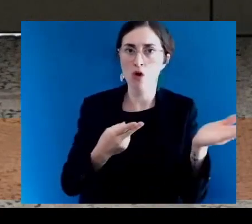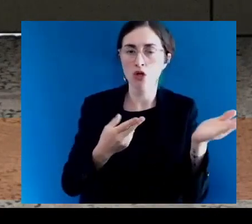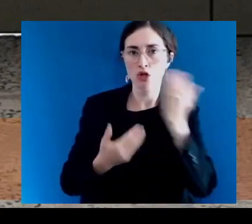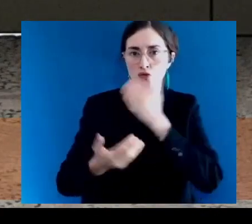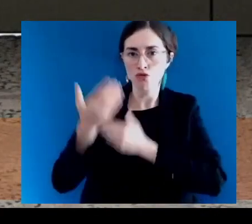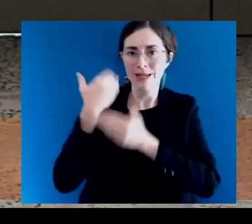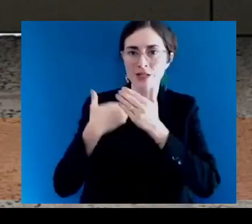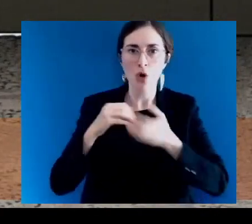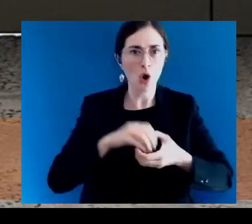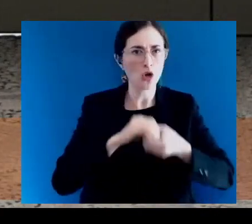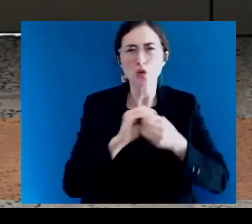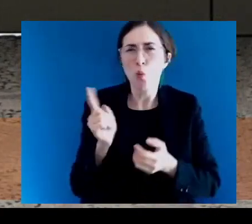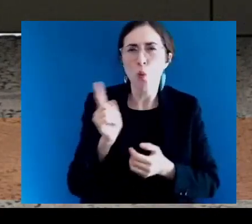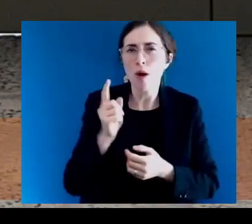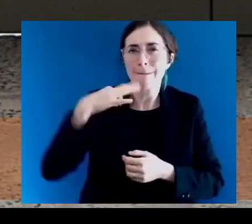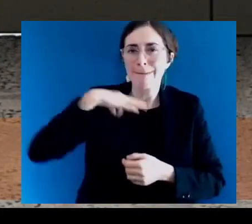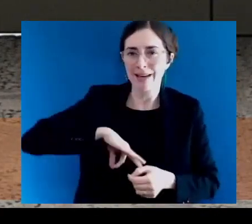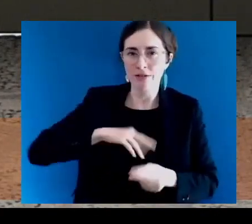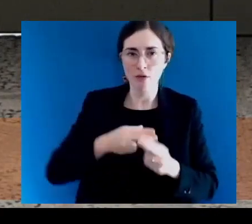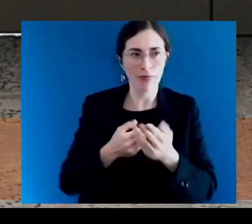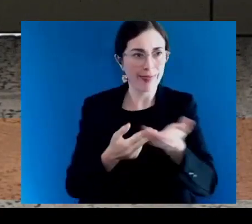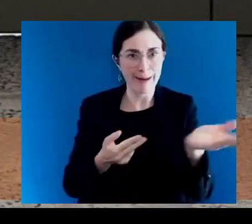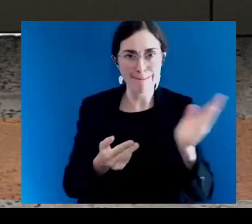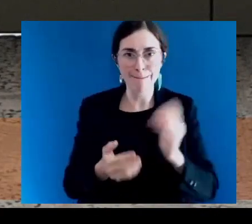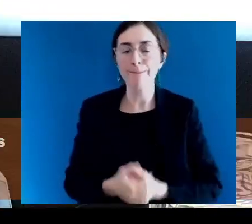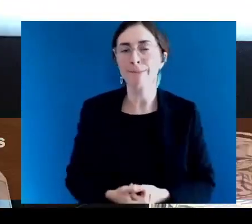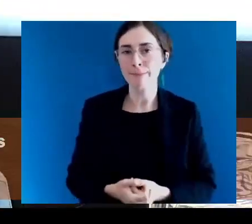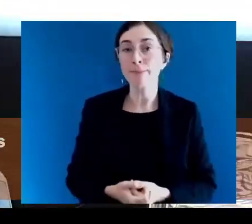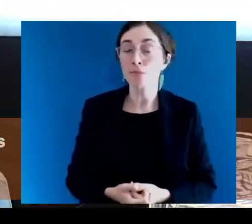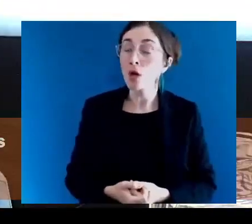in a broad sense? It will, in a broad sense,